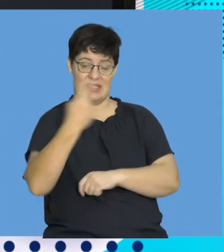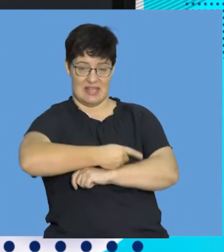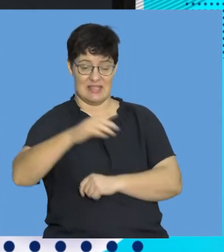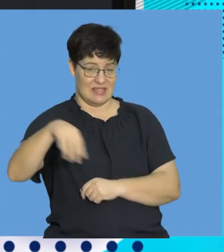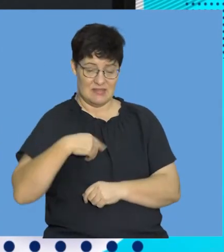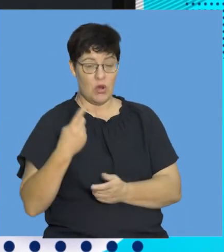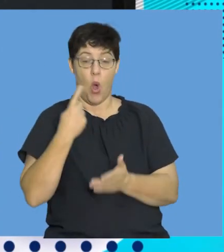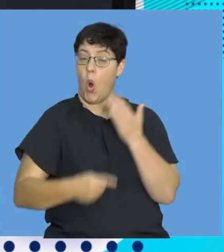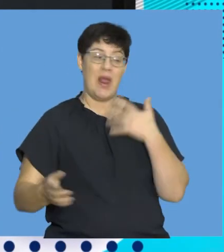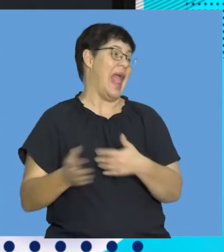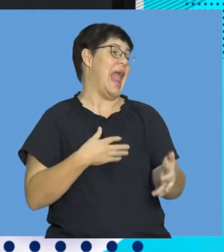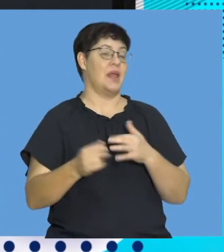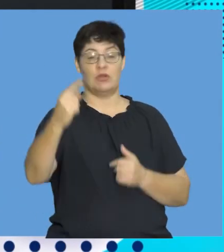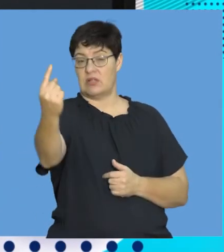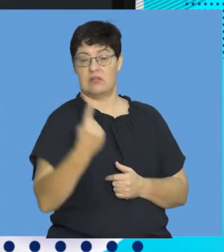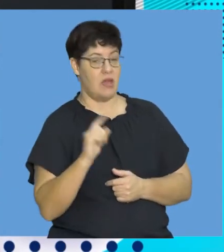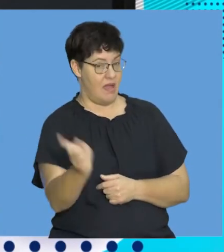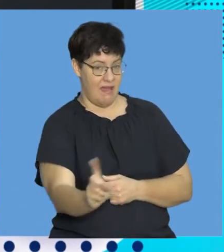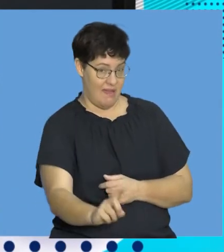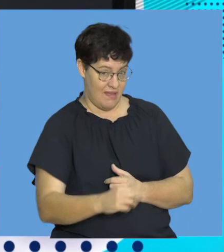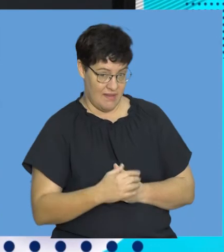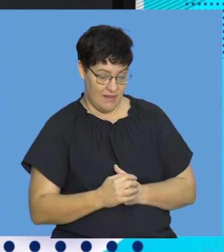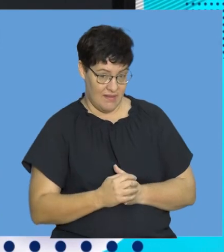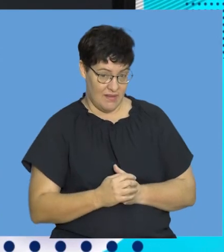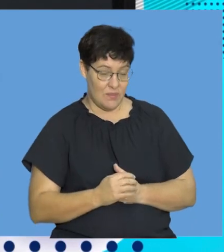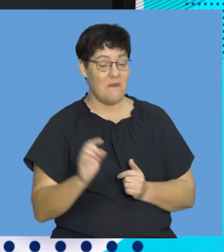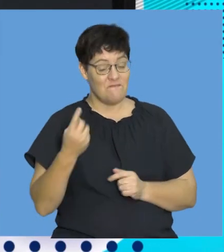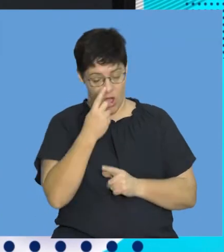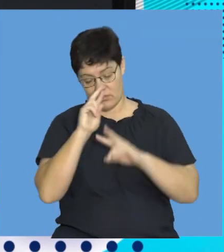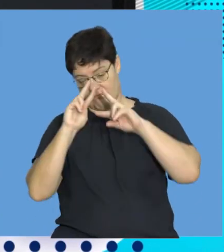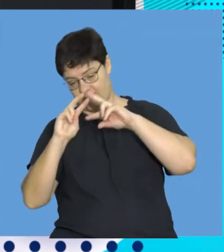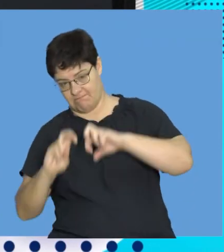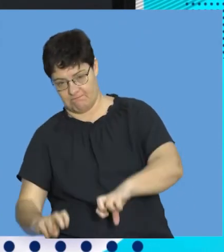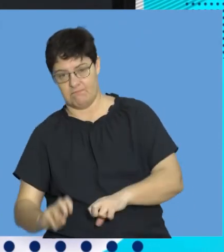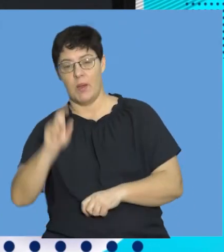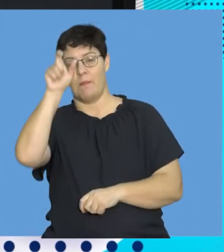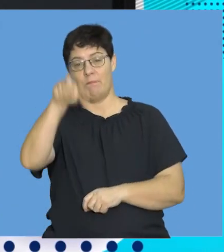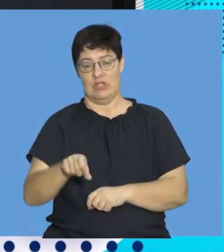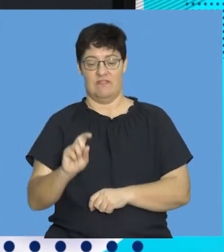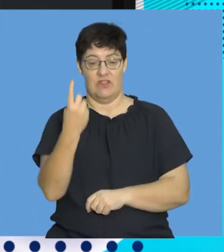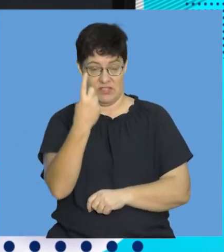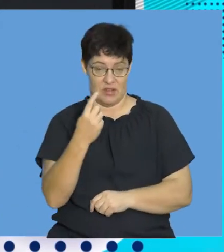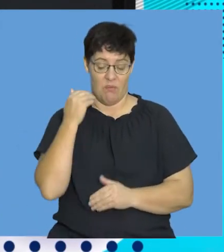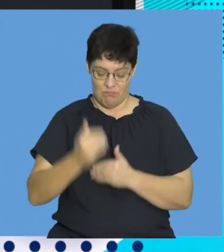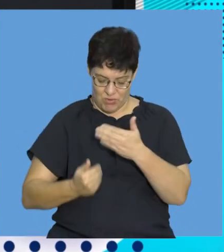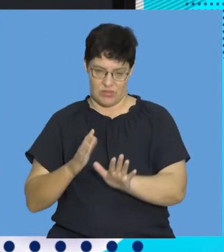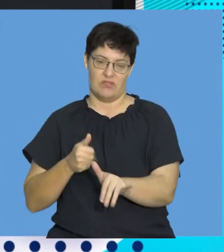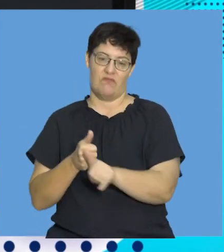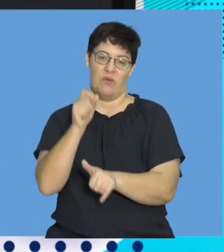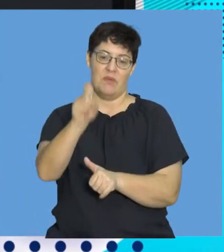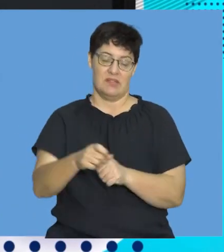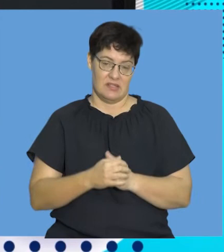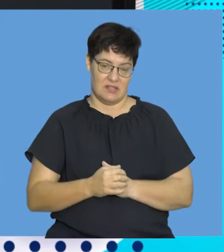just selling to anybody that comes and asks you for credit. No, we said there's due processes that need to be